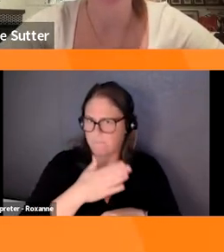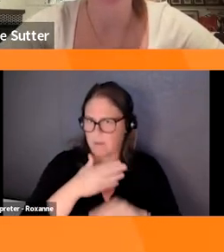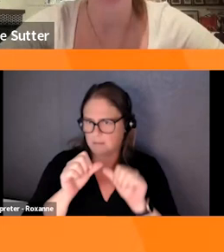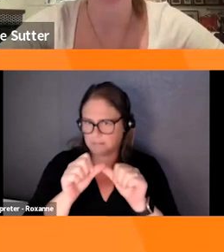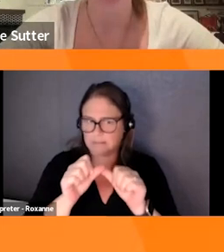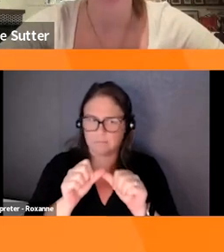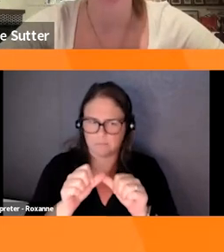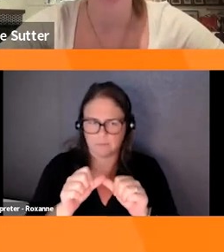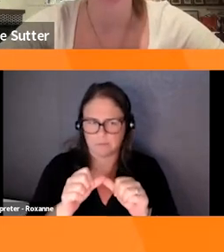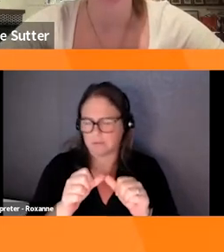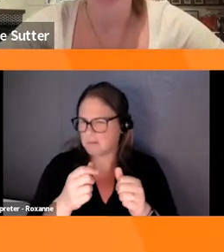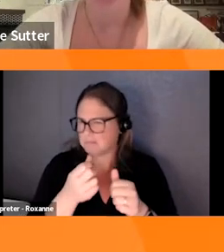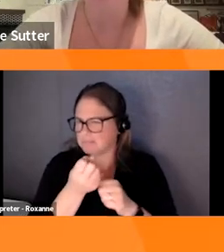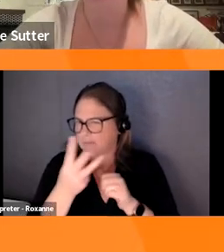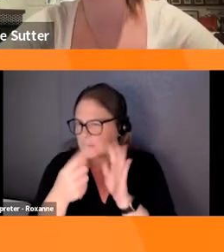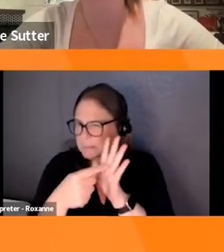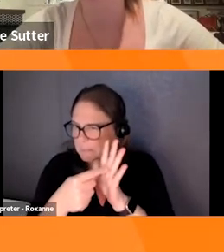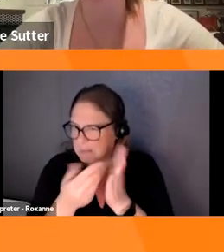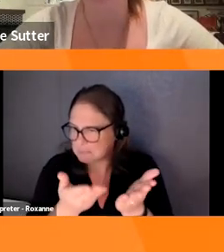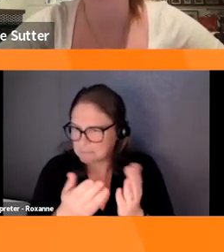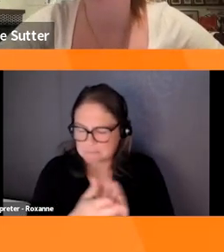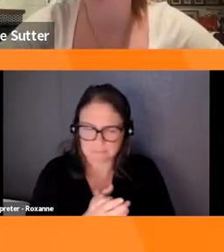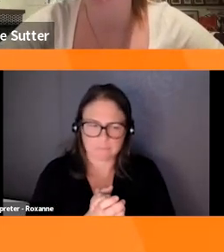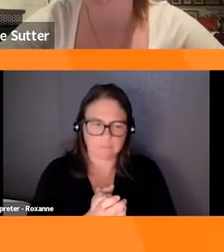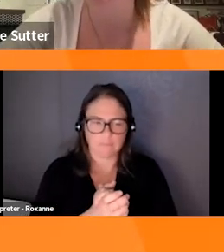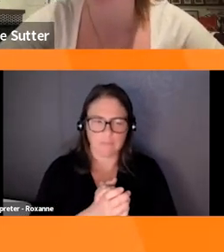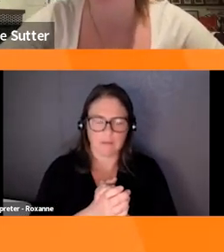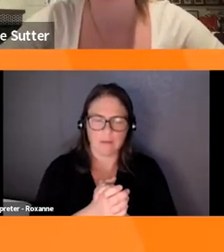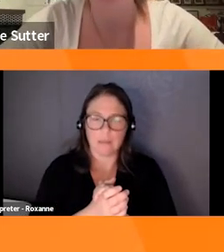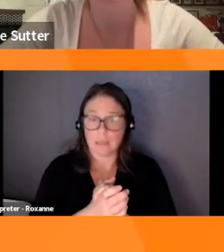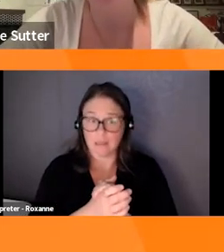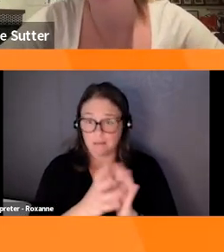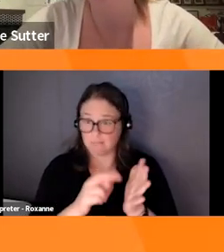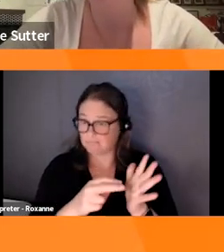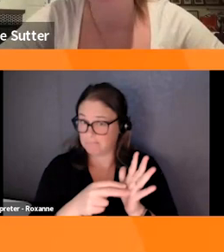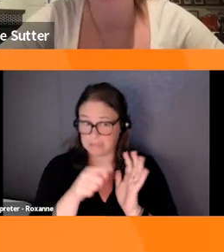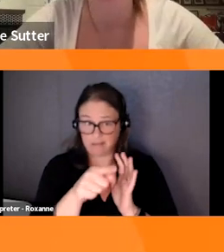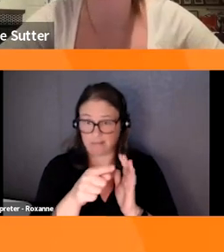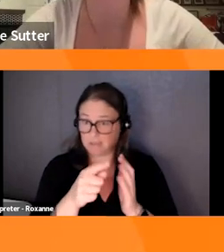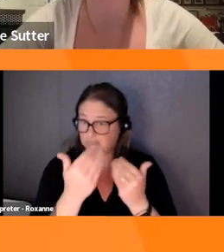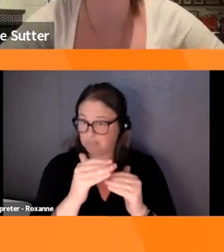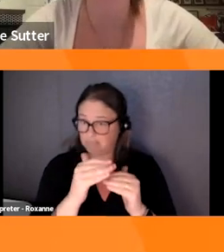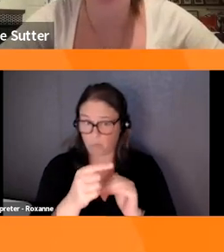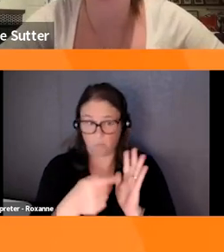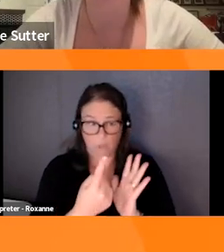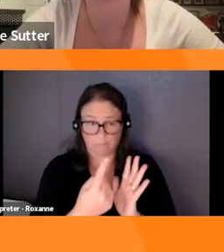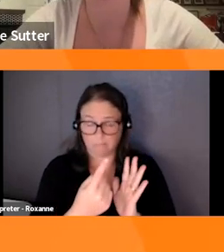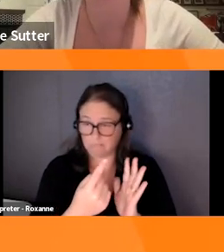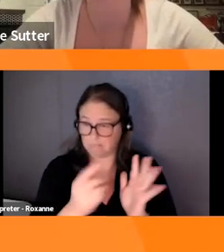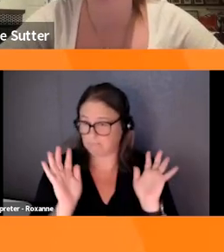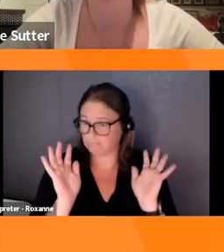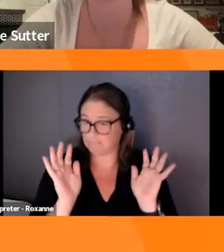those there. And by no means is the information in here the only things that you can track